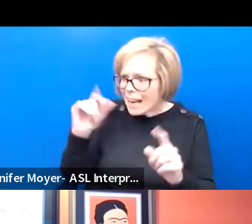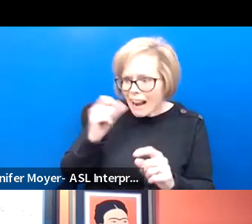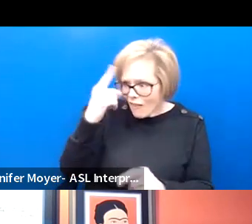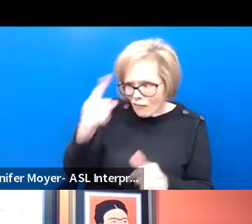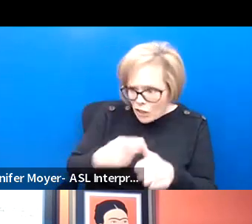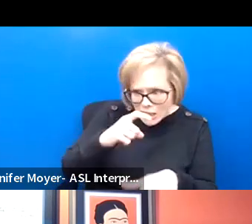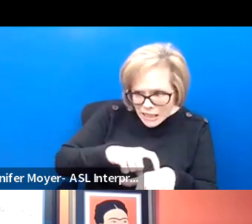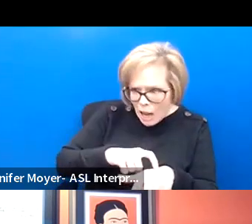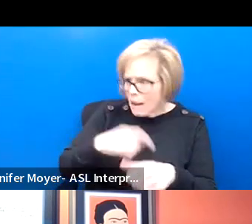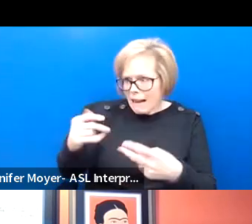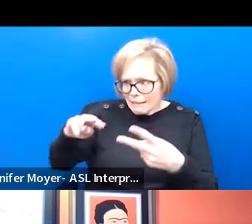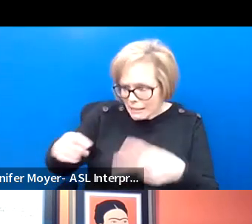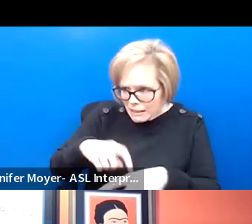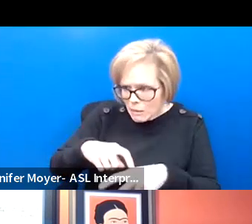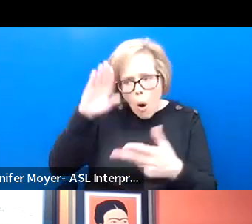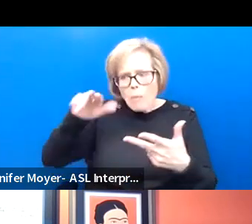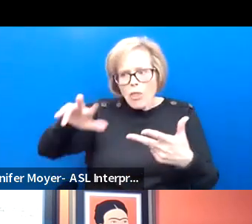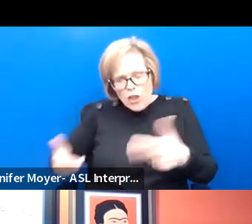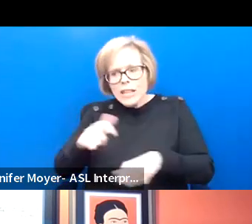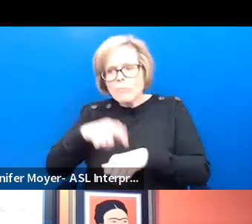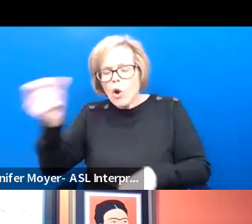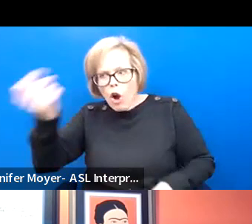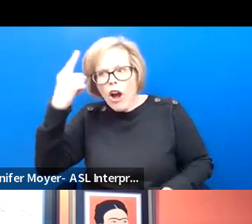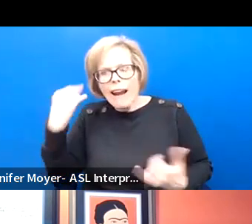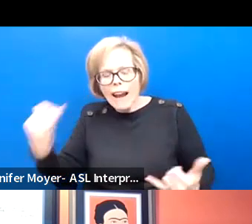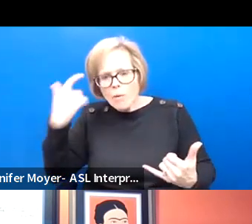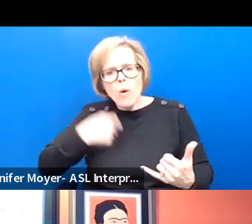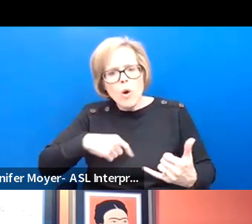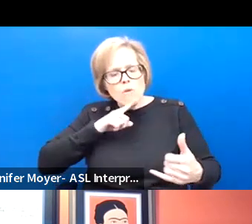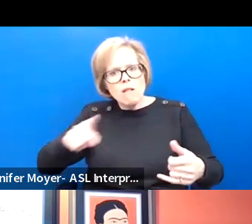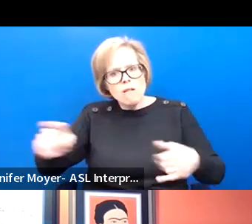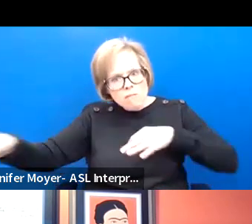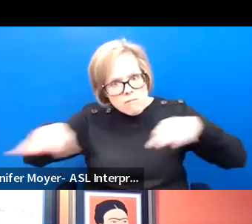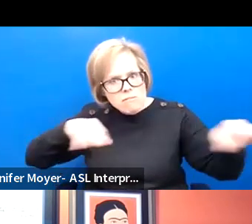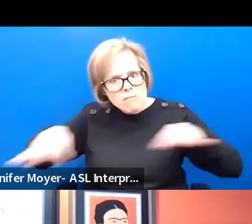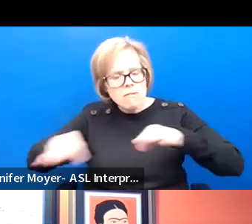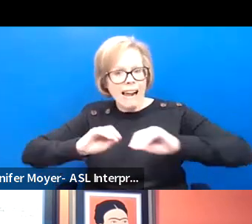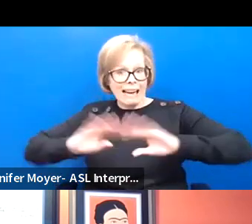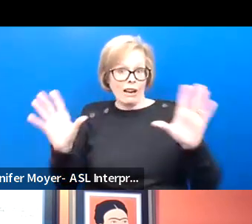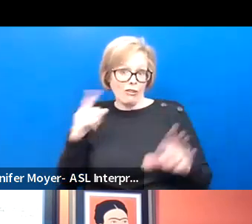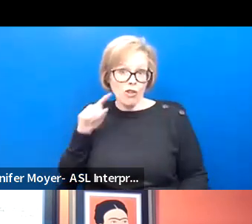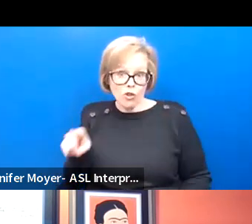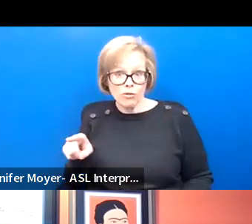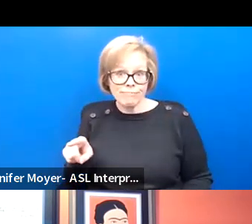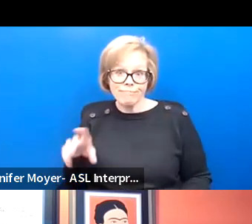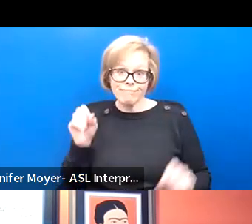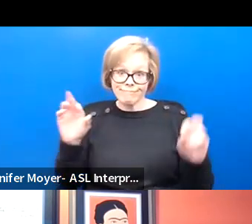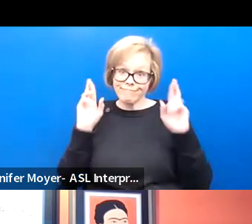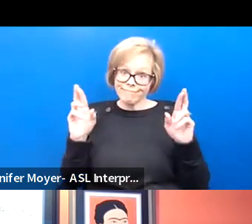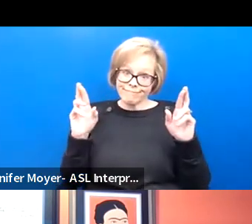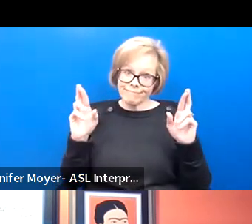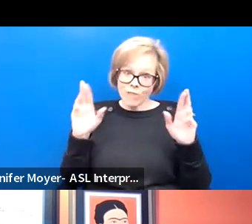it. So hopefully this time you'll understand it because we're really breaking it down for you. So let's keep our fingers